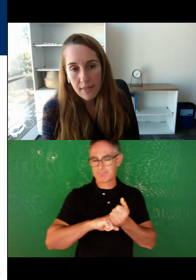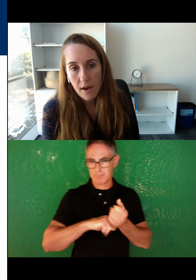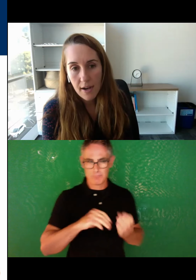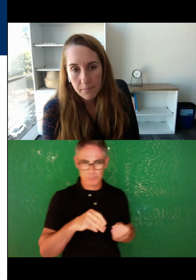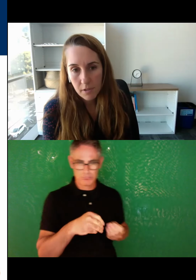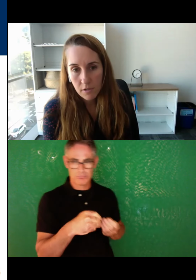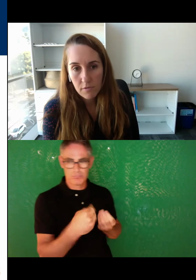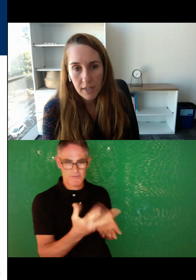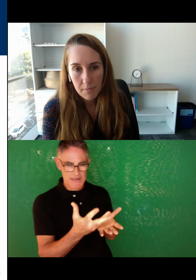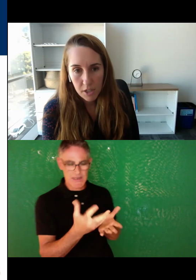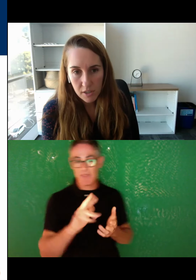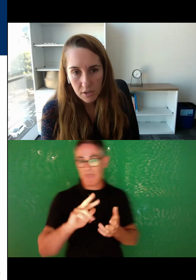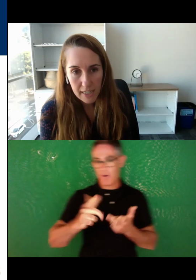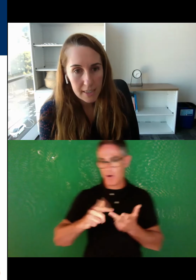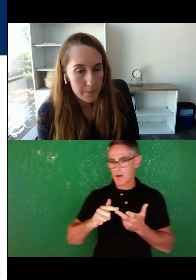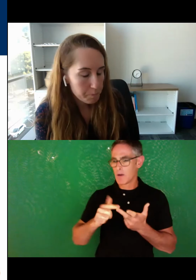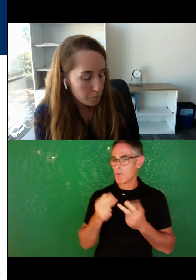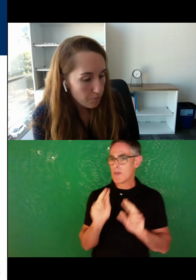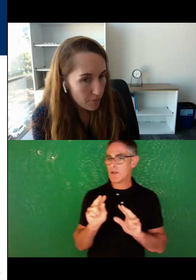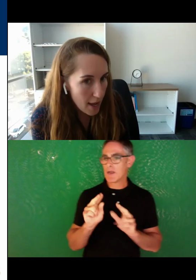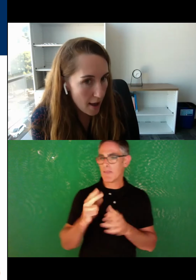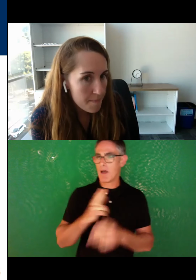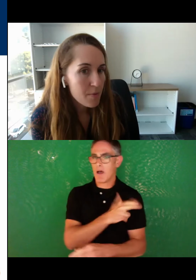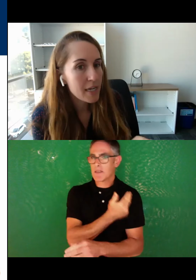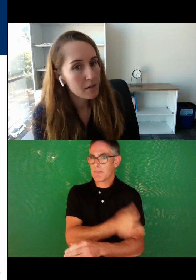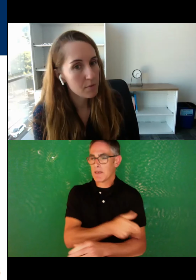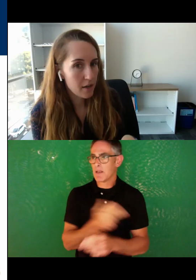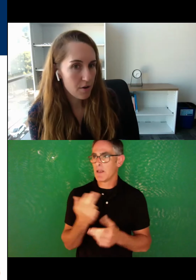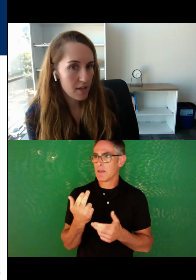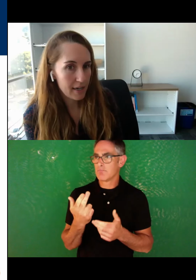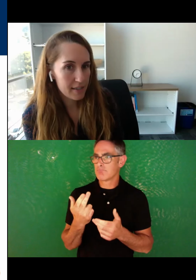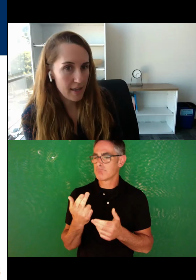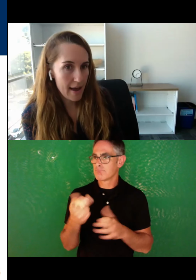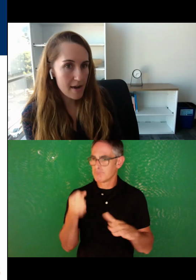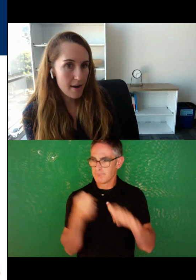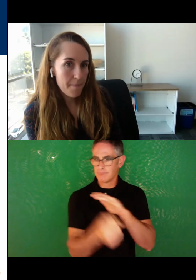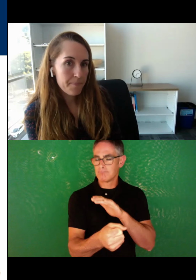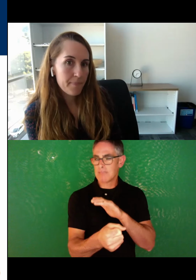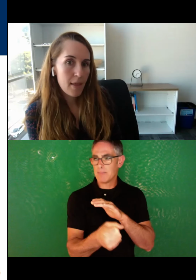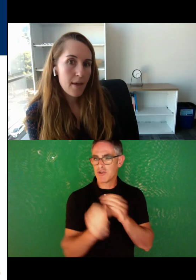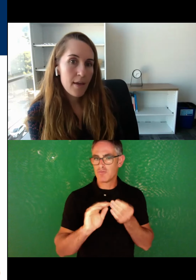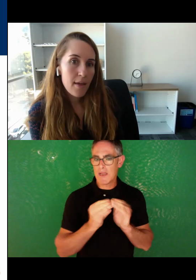look at the hospital readmissions rates. Now we can go to the next slide.